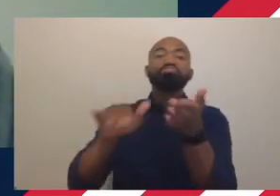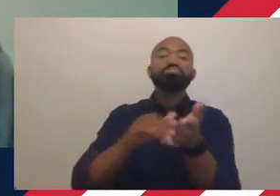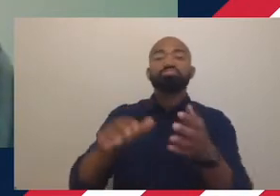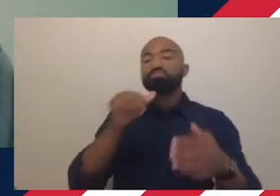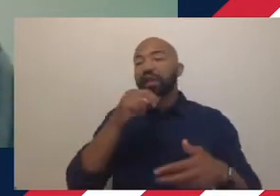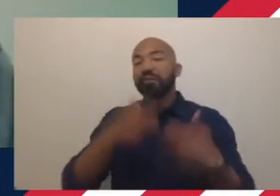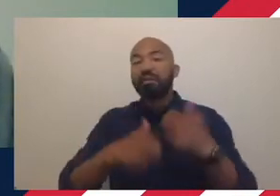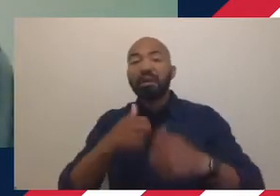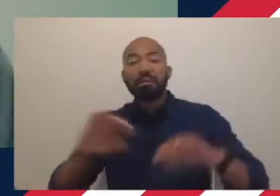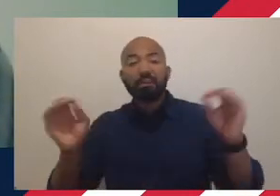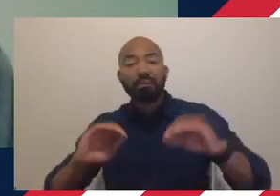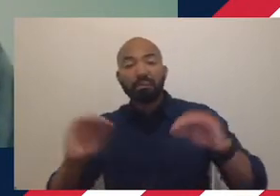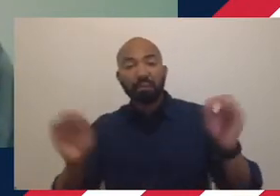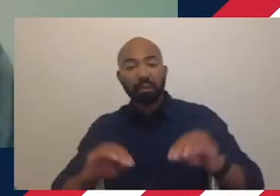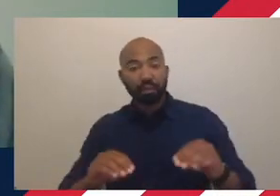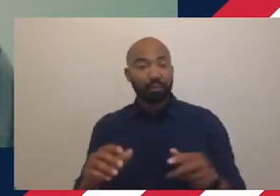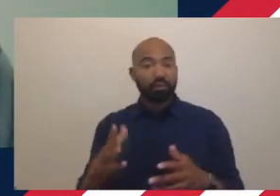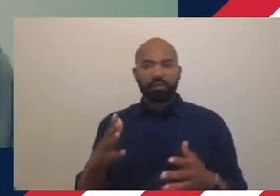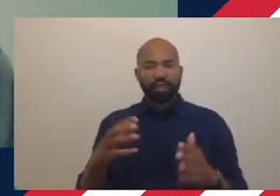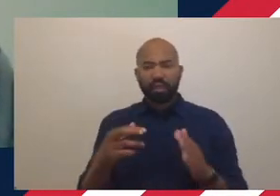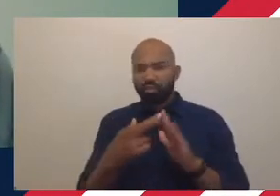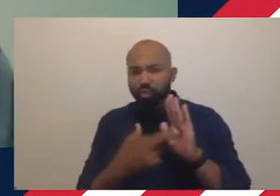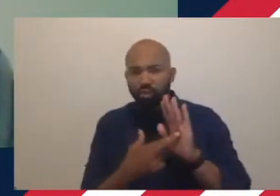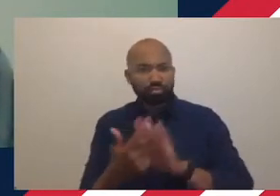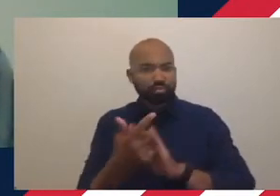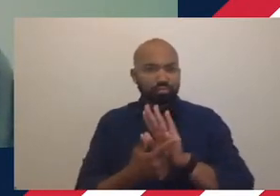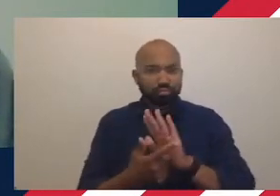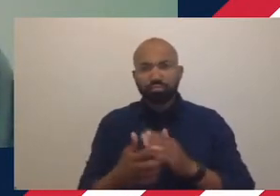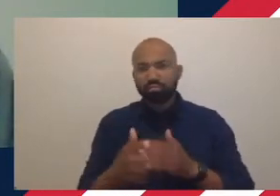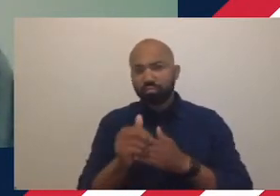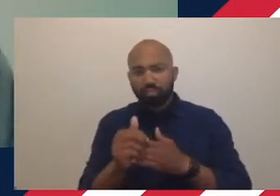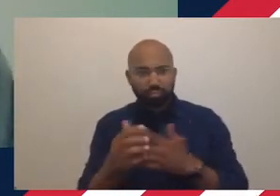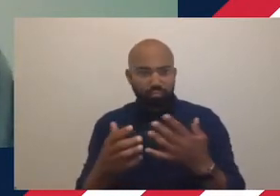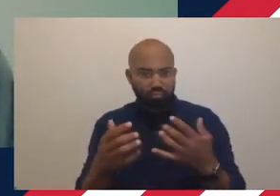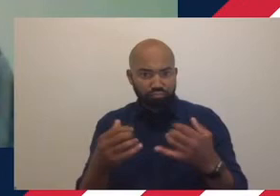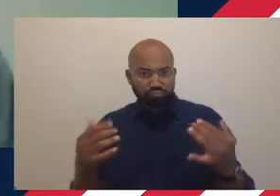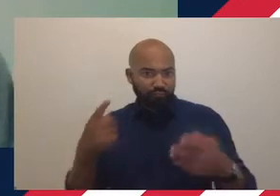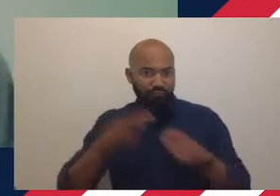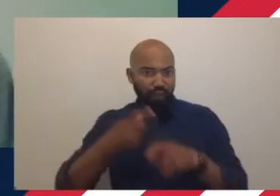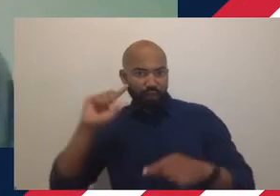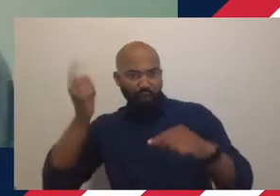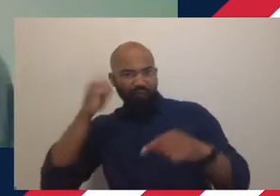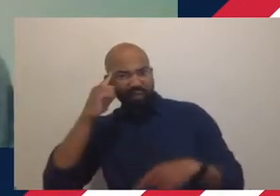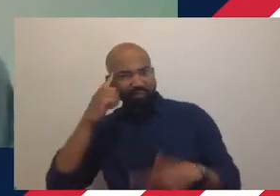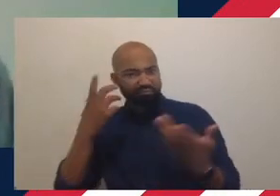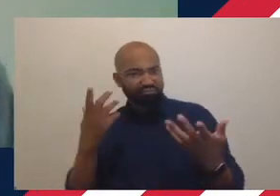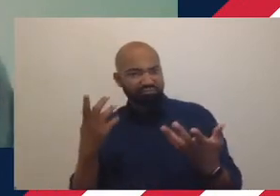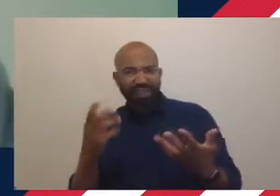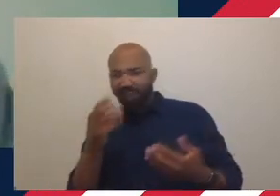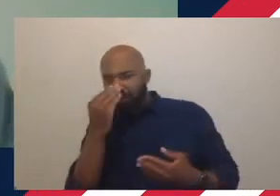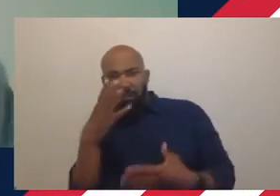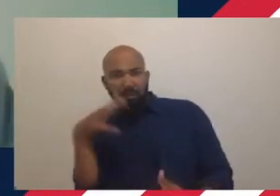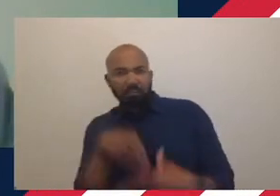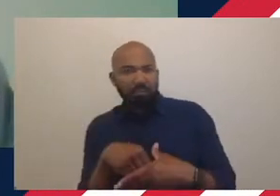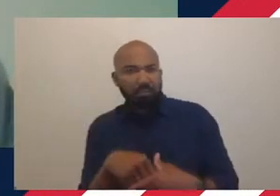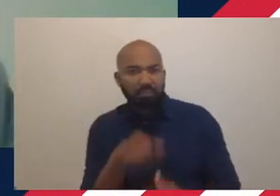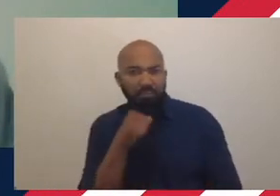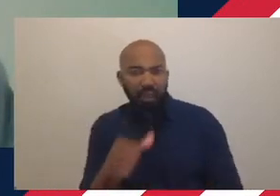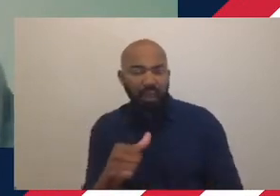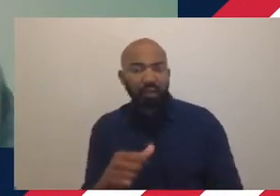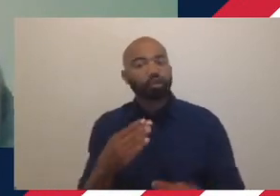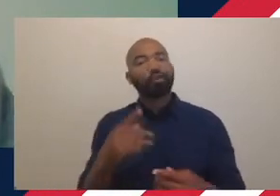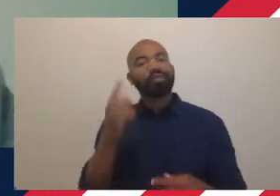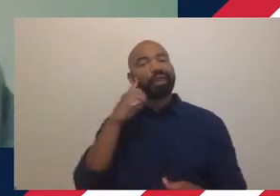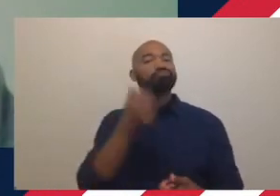with their regulations and leaving the employers to decide what is safe and what is unsafe. So, the U.S.